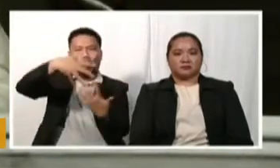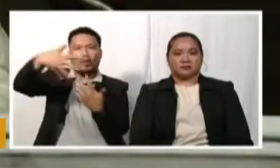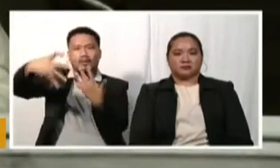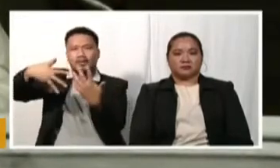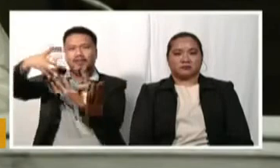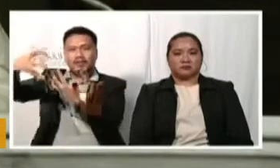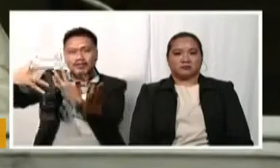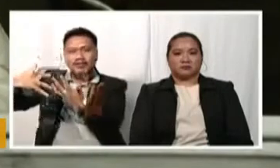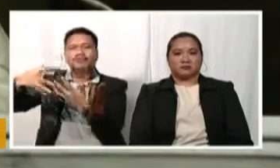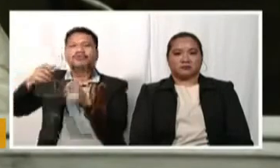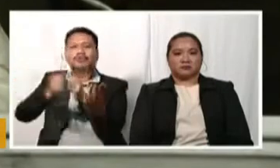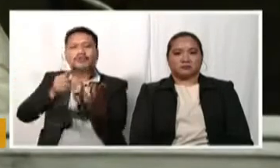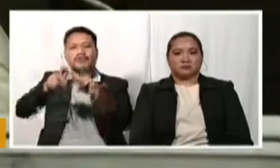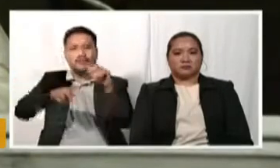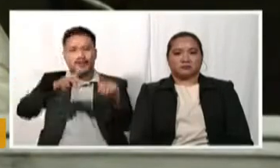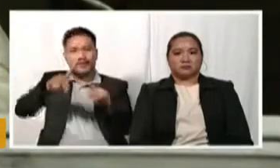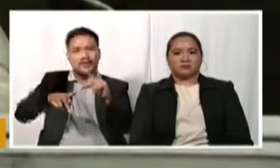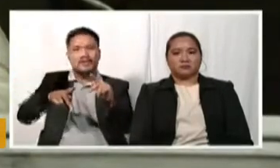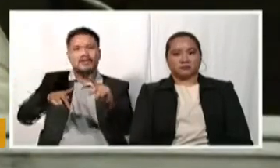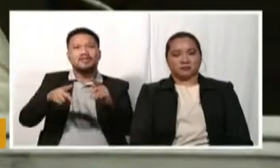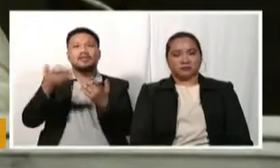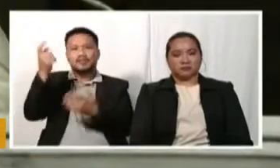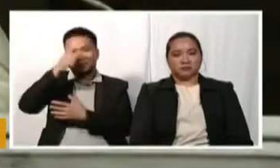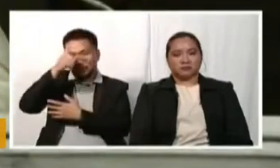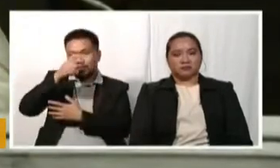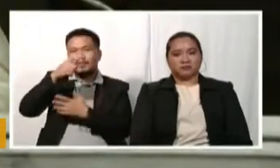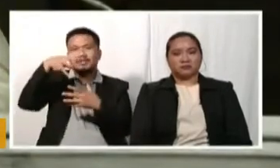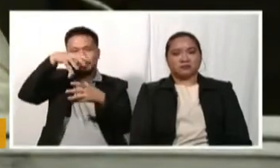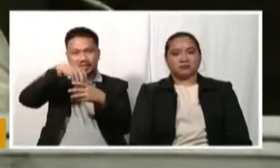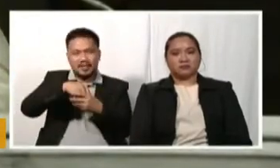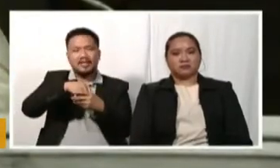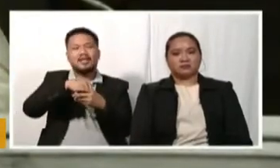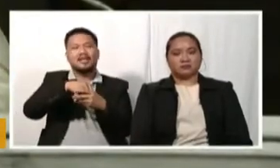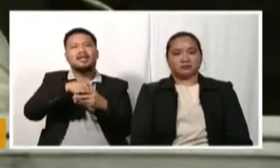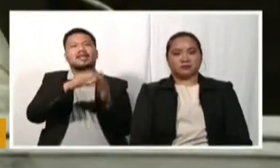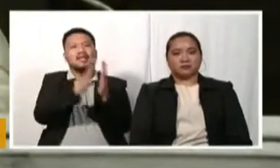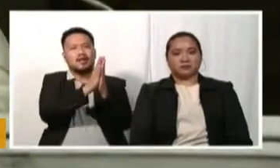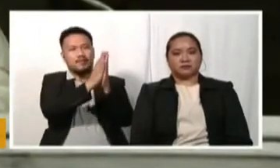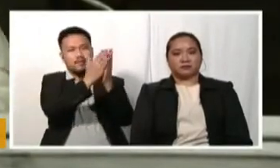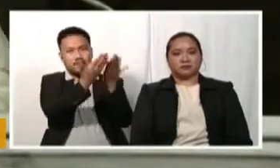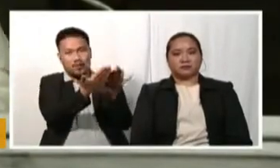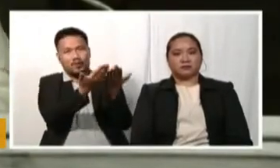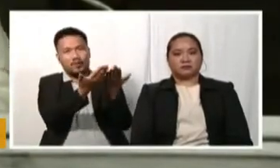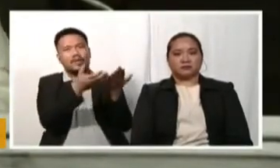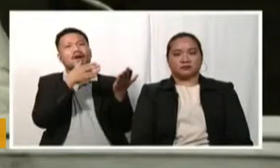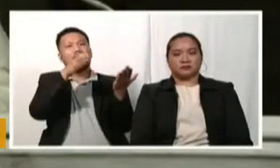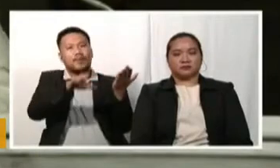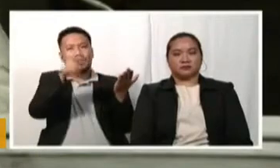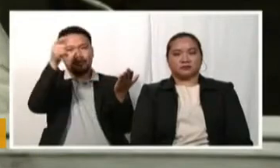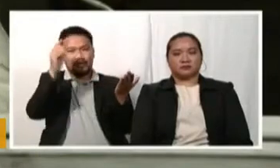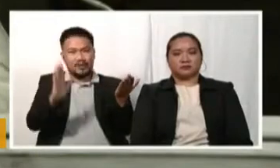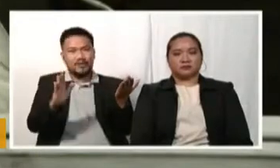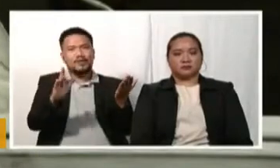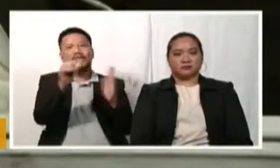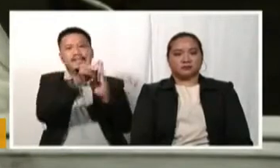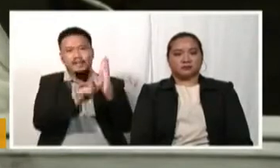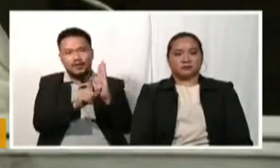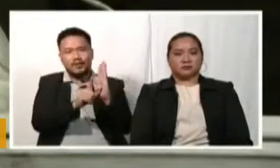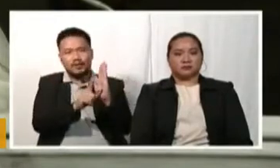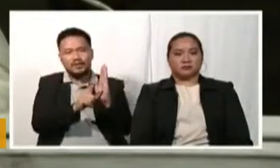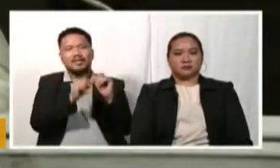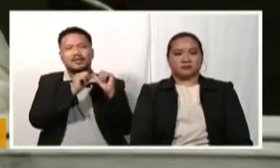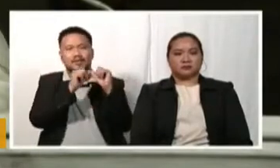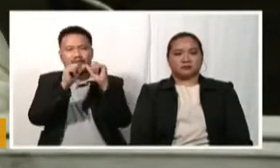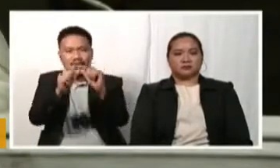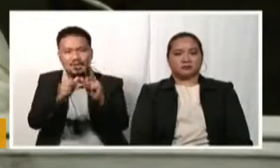the book of the precepts of God, the law that endures forever. All